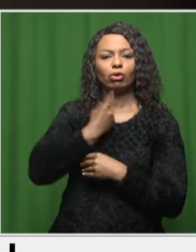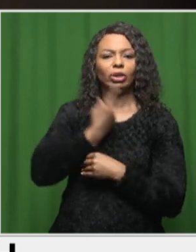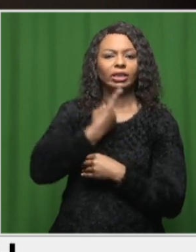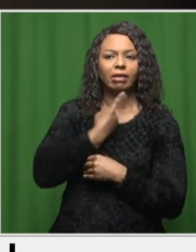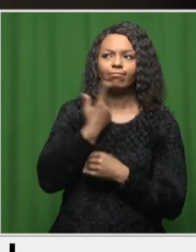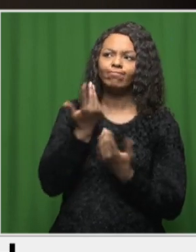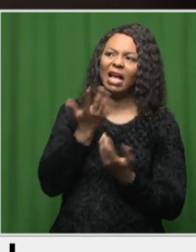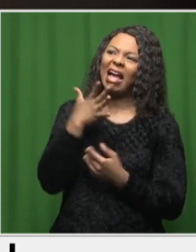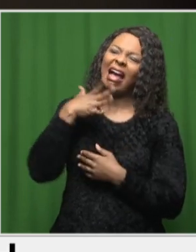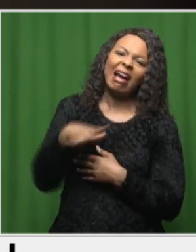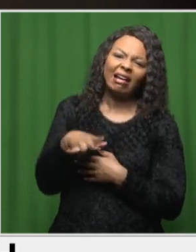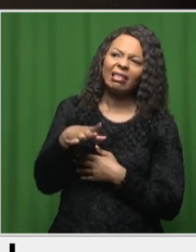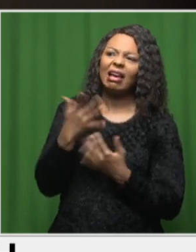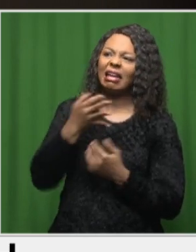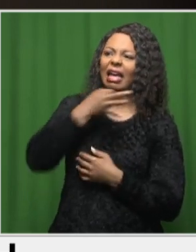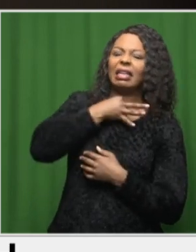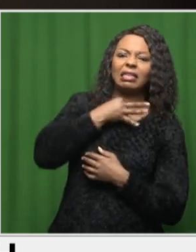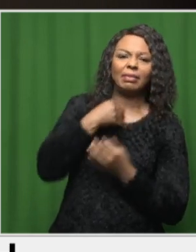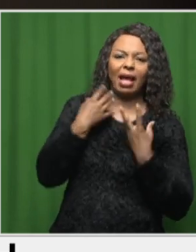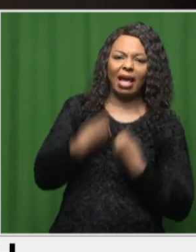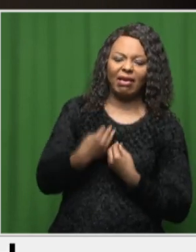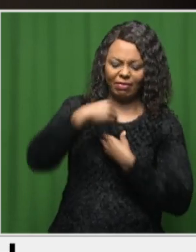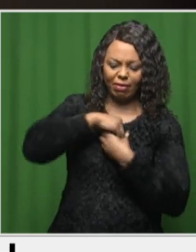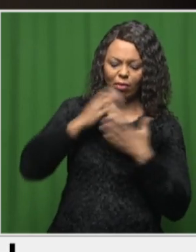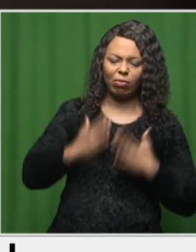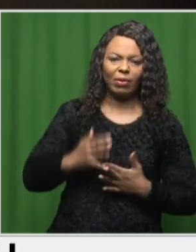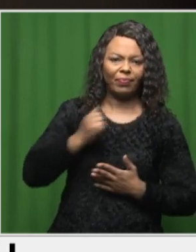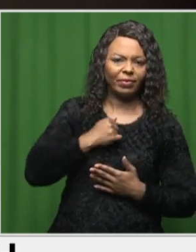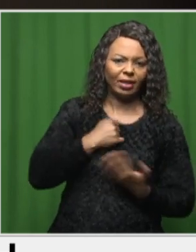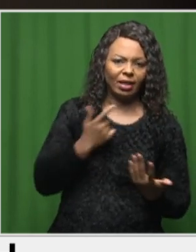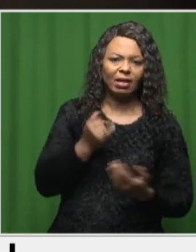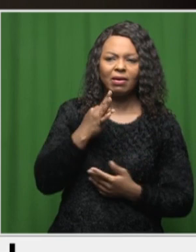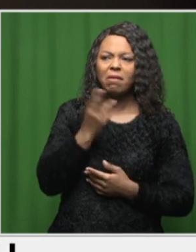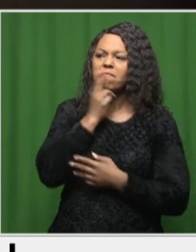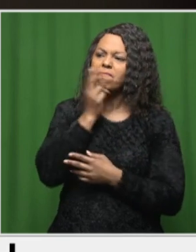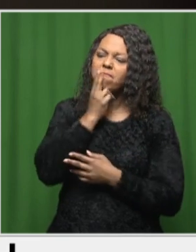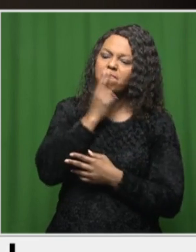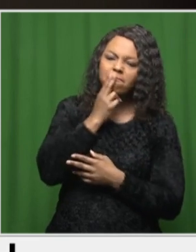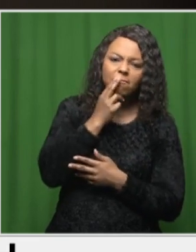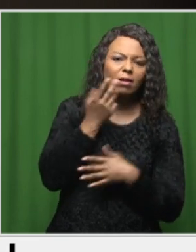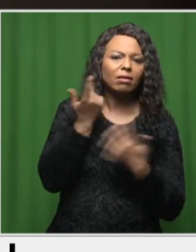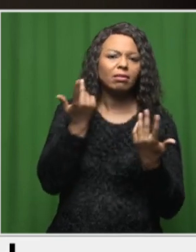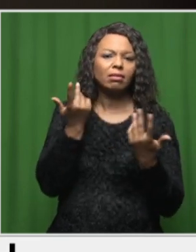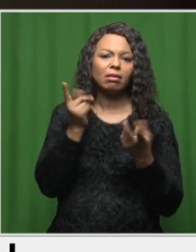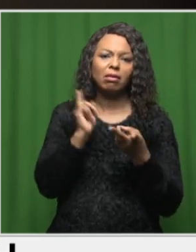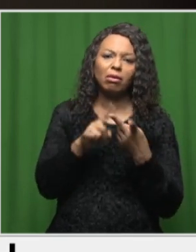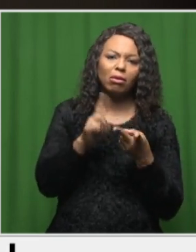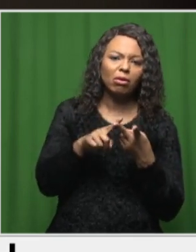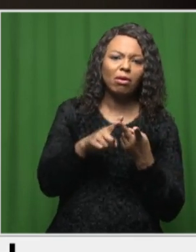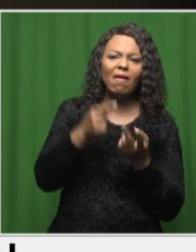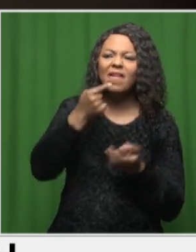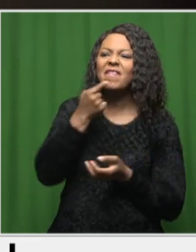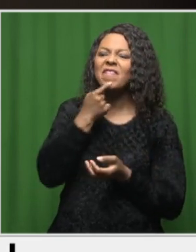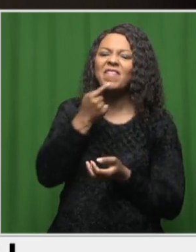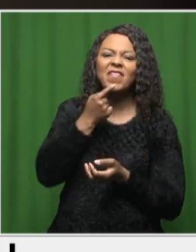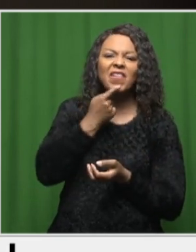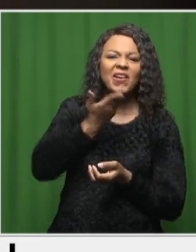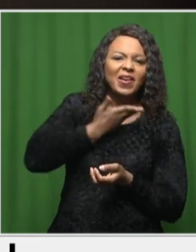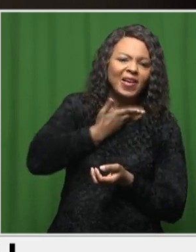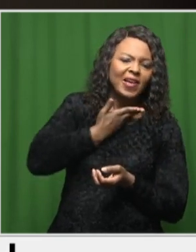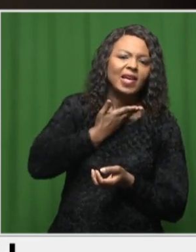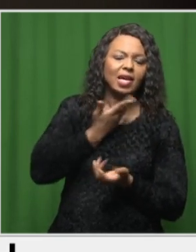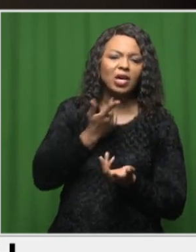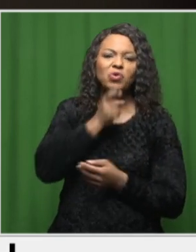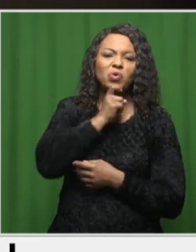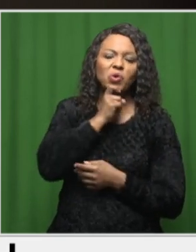the other common risk factors that you have? So if you smoke tobacco, if you have excessive salt consumption, you do